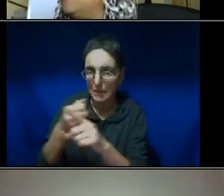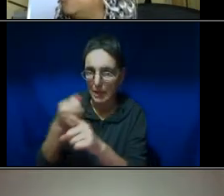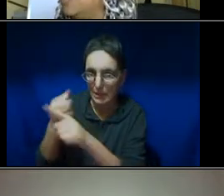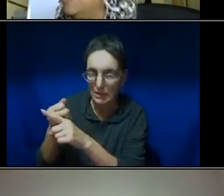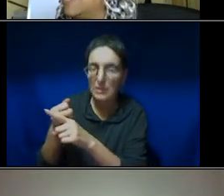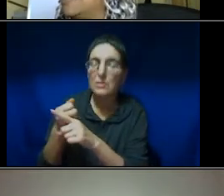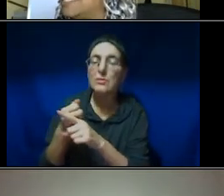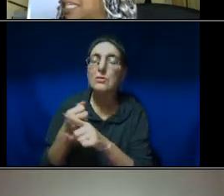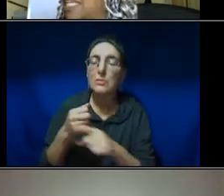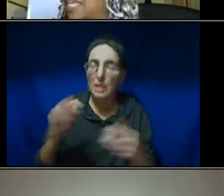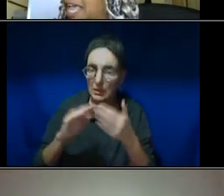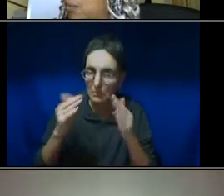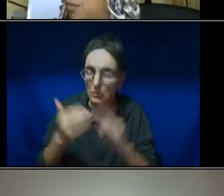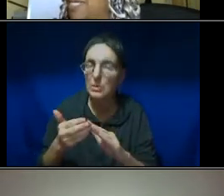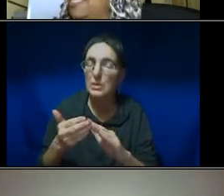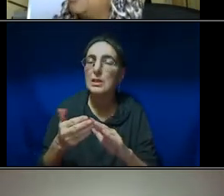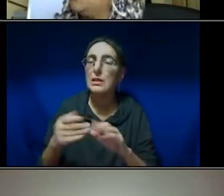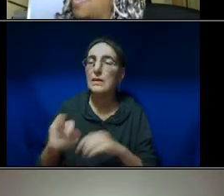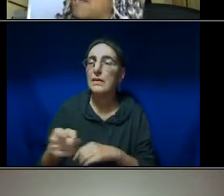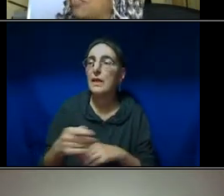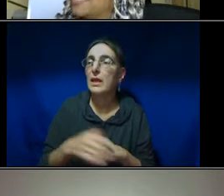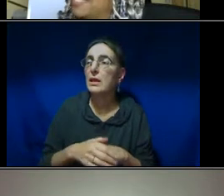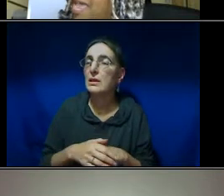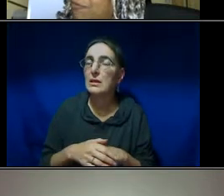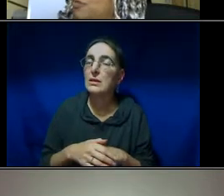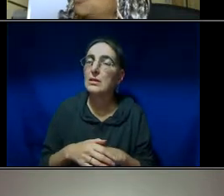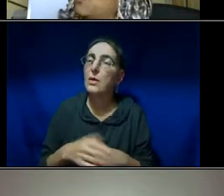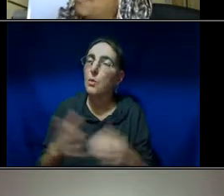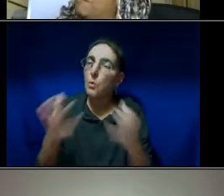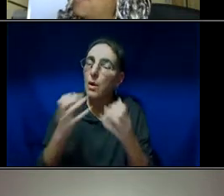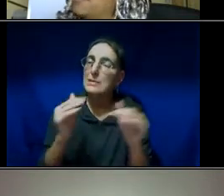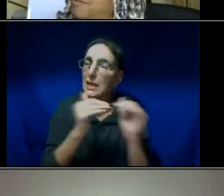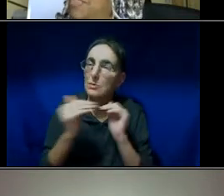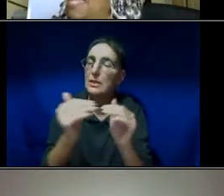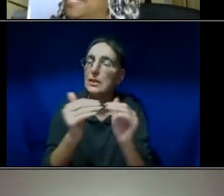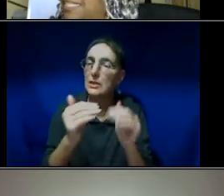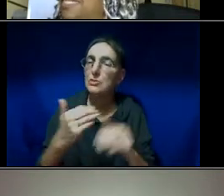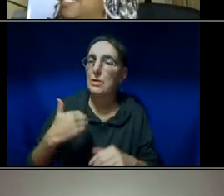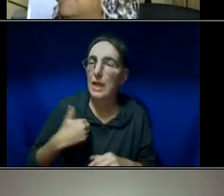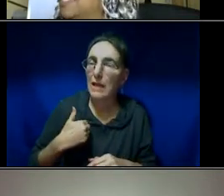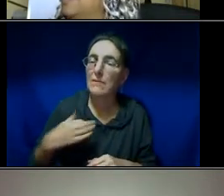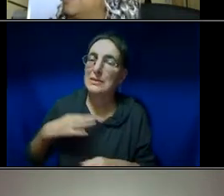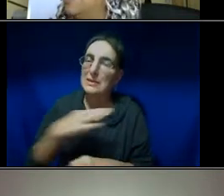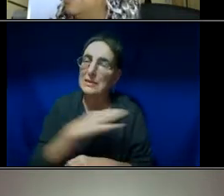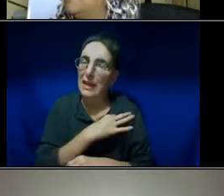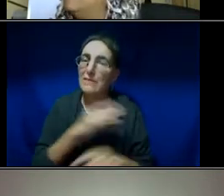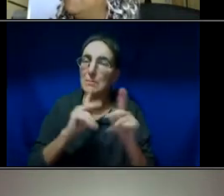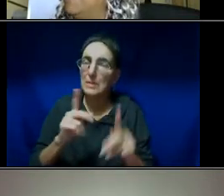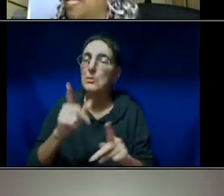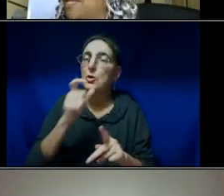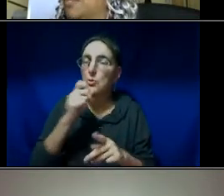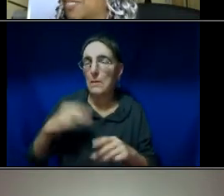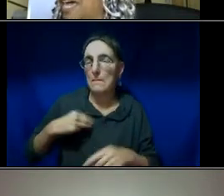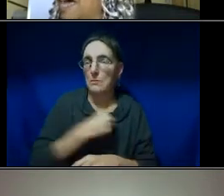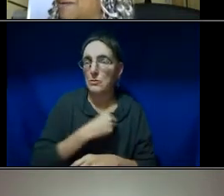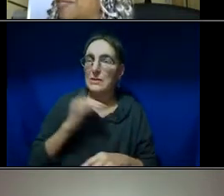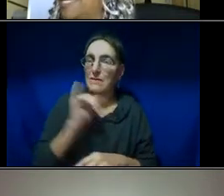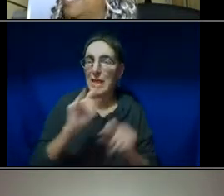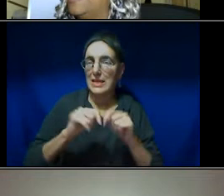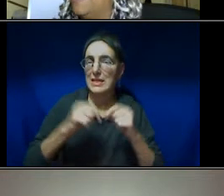a community that's seeking equity, to have the staffers who are part of that team be able